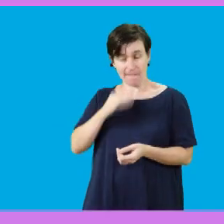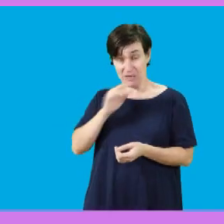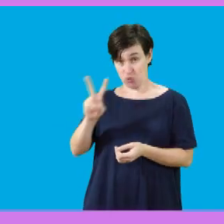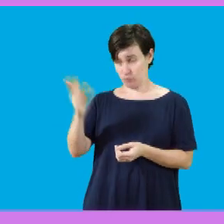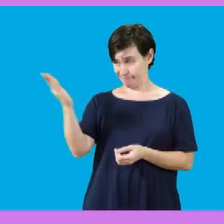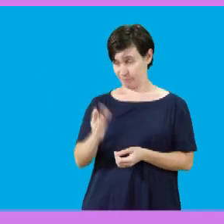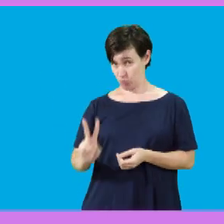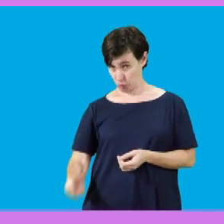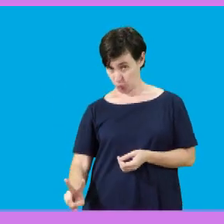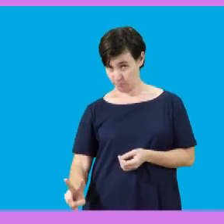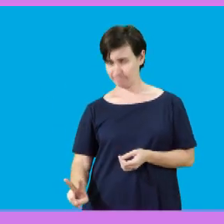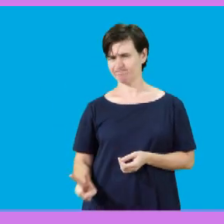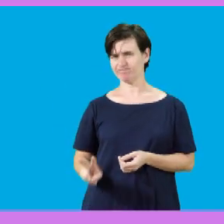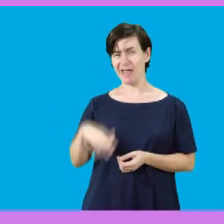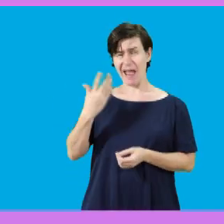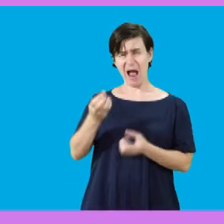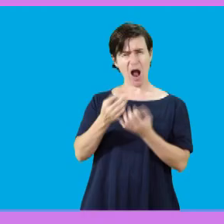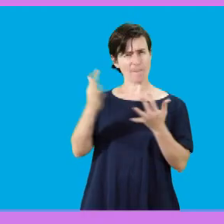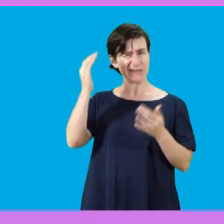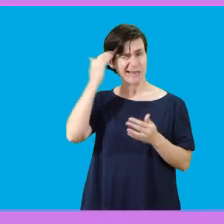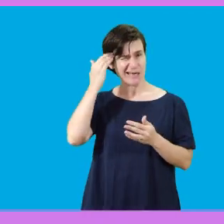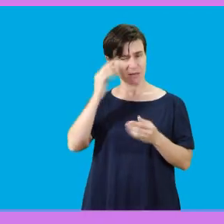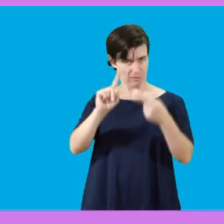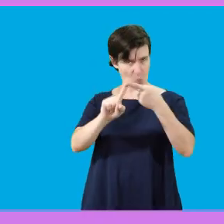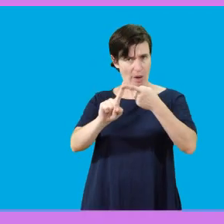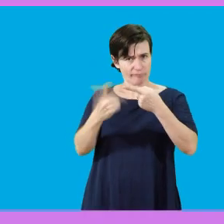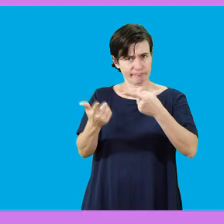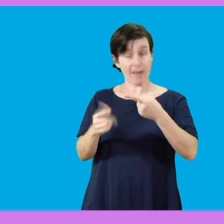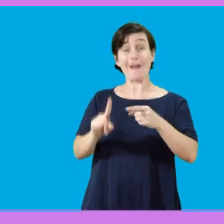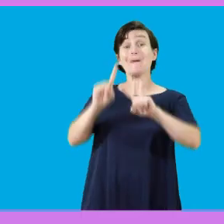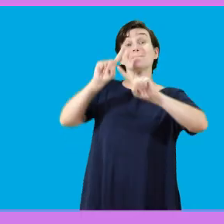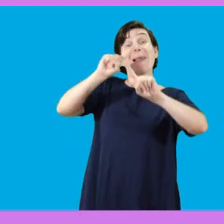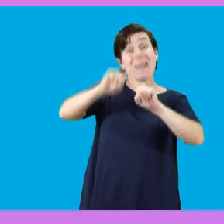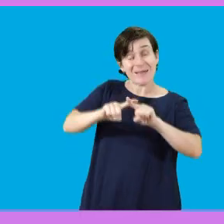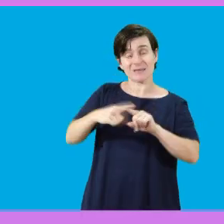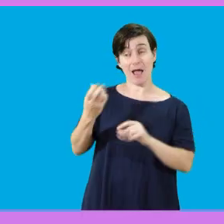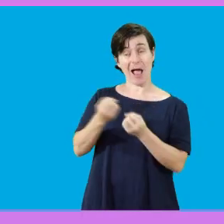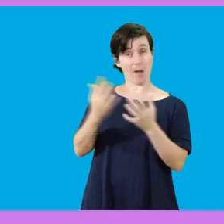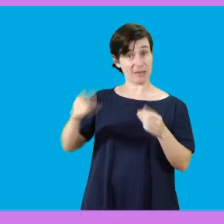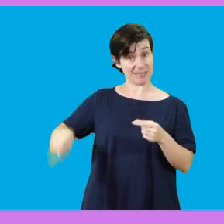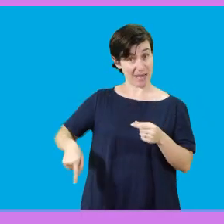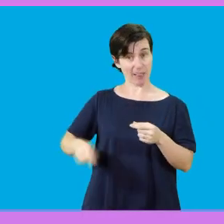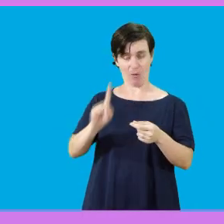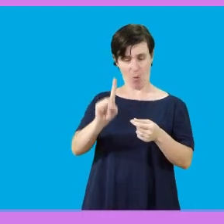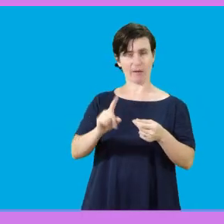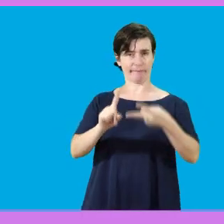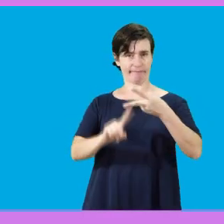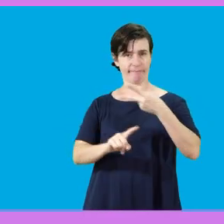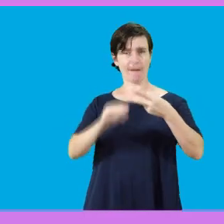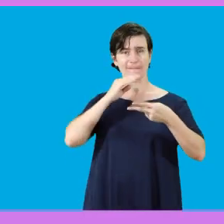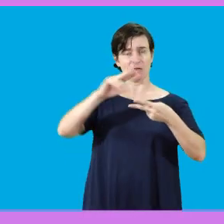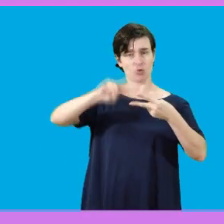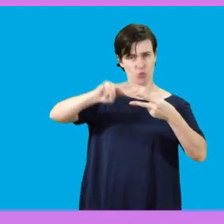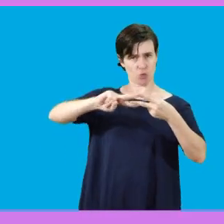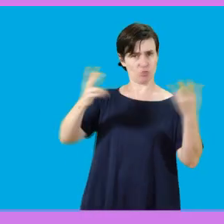two outcomes, 1 and 2. So it's two outcomes. How many heads do we have in this outcome? We've got 1 plus how many tails do we